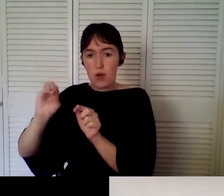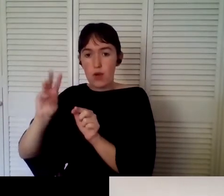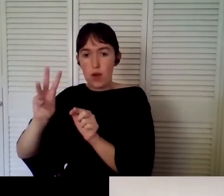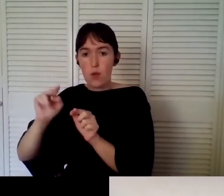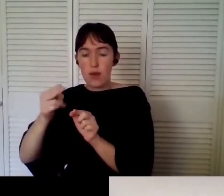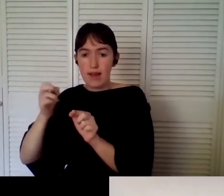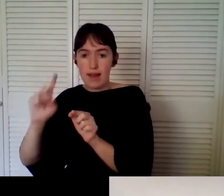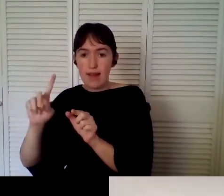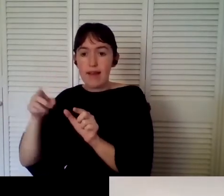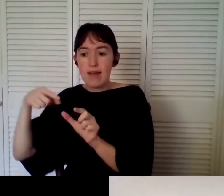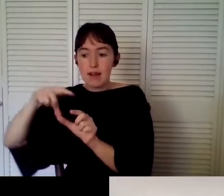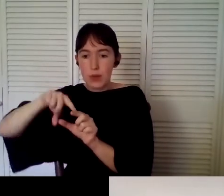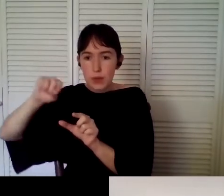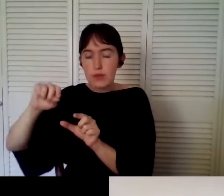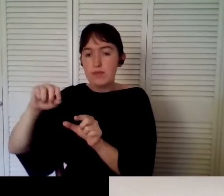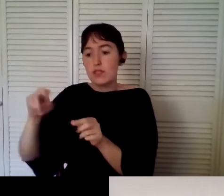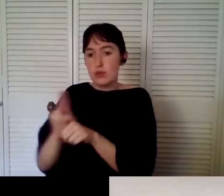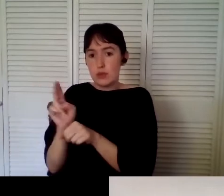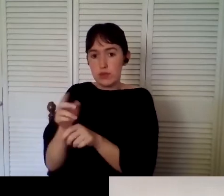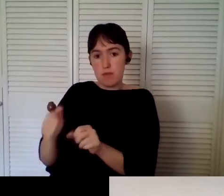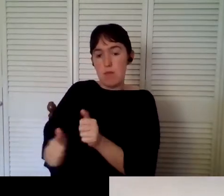is the name of the process, and that's